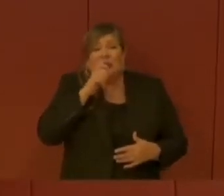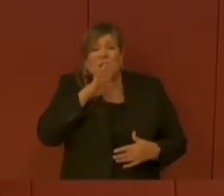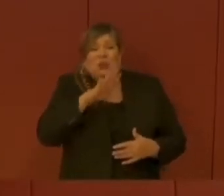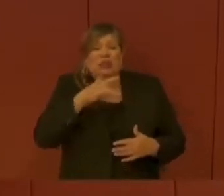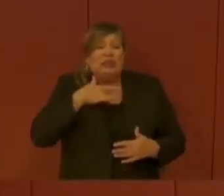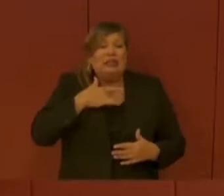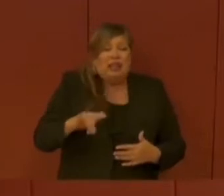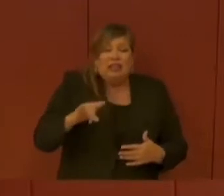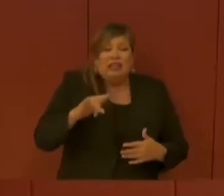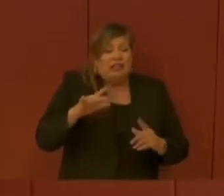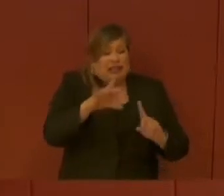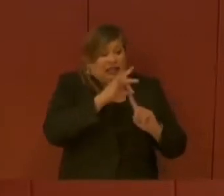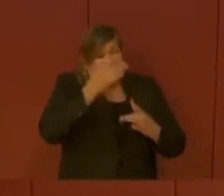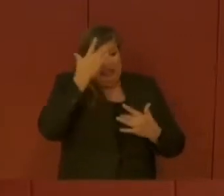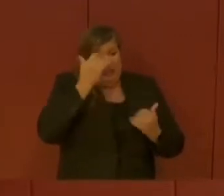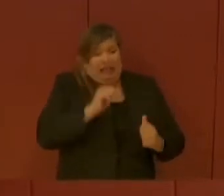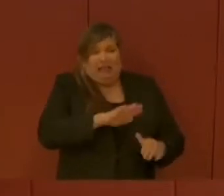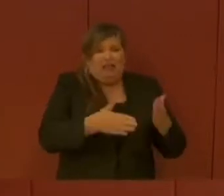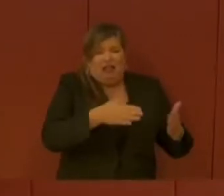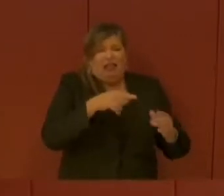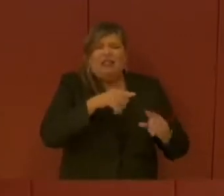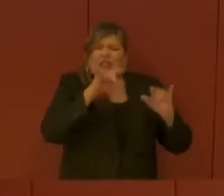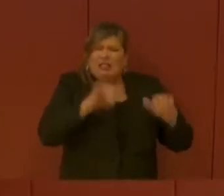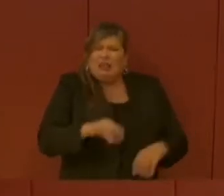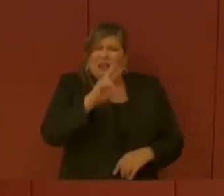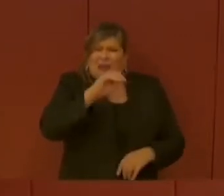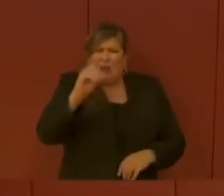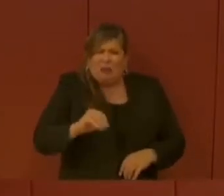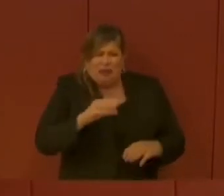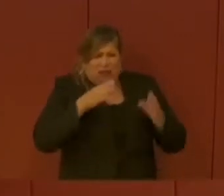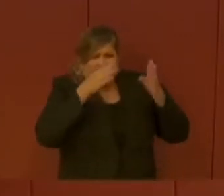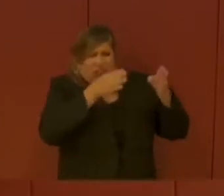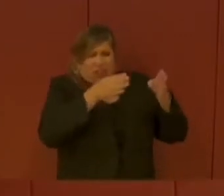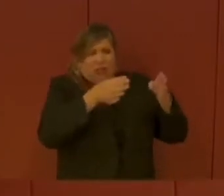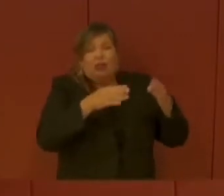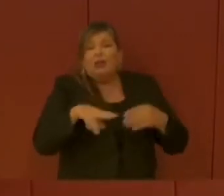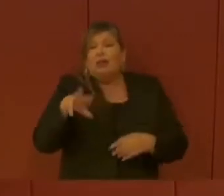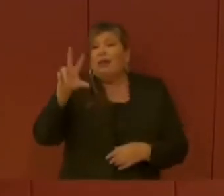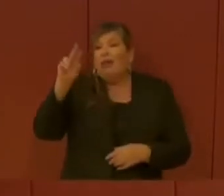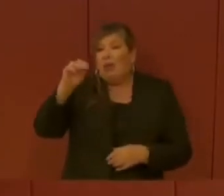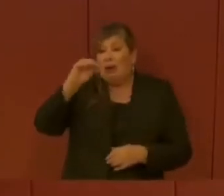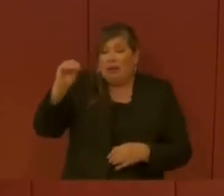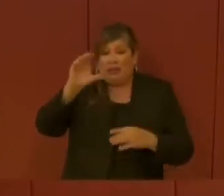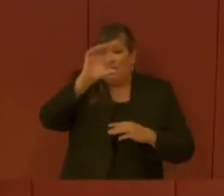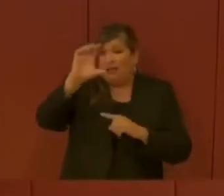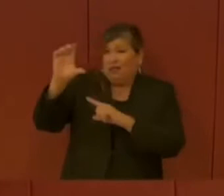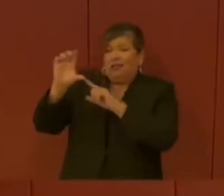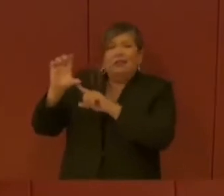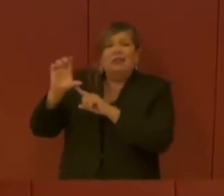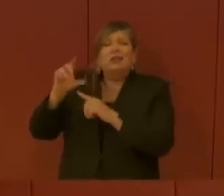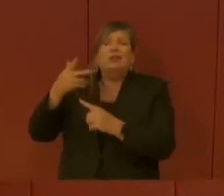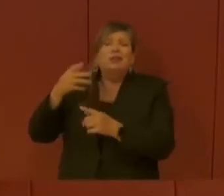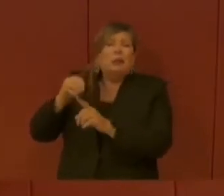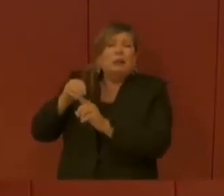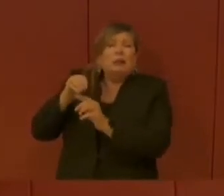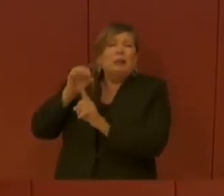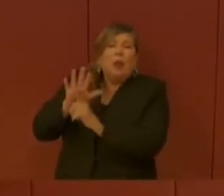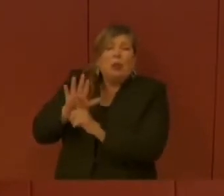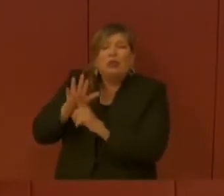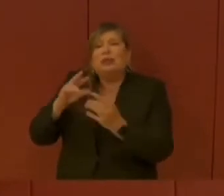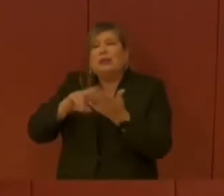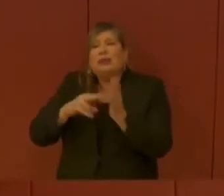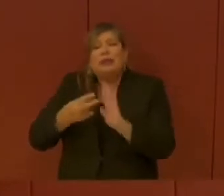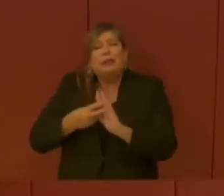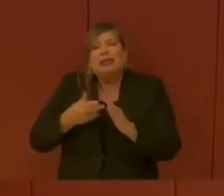associated with this pandemic. That remains. The 30% remains exposure factor, and that's focused on